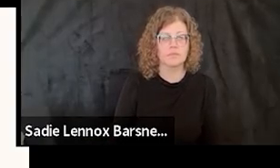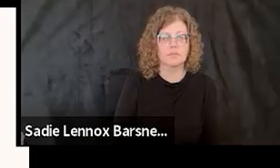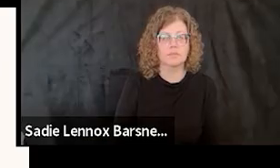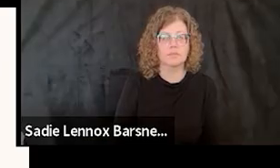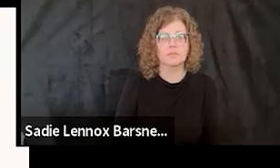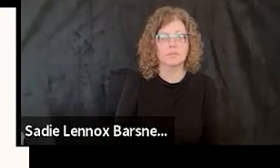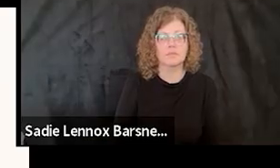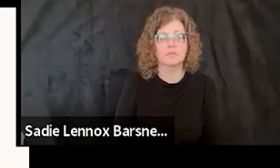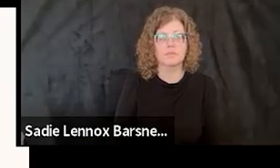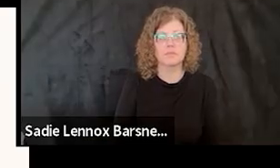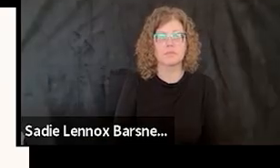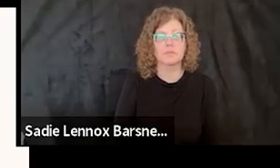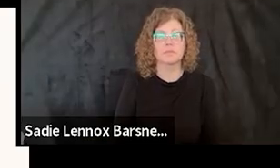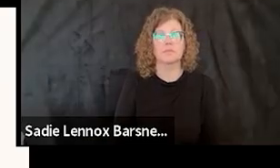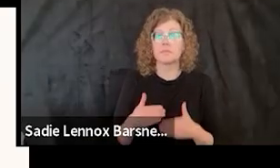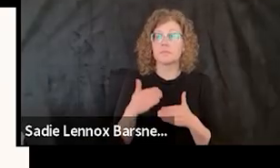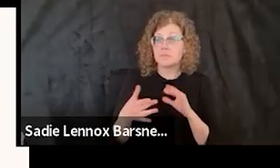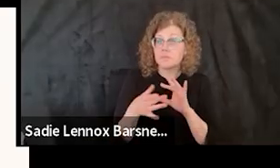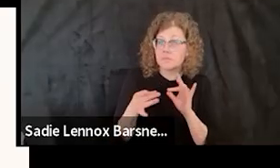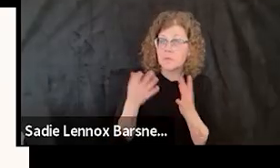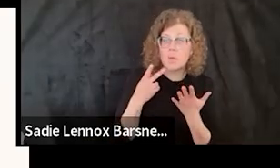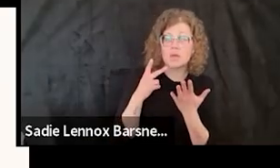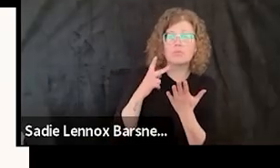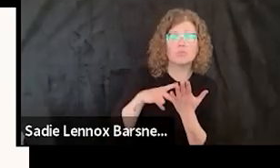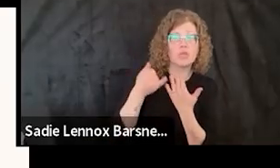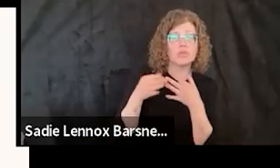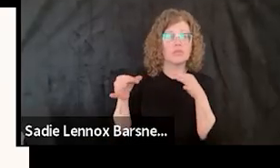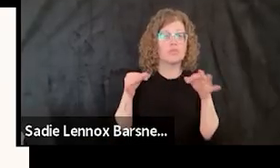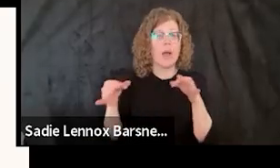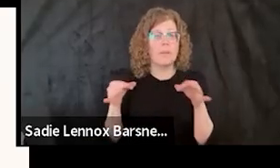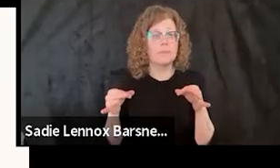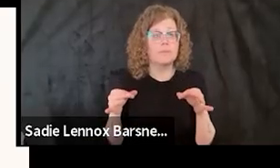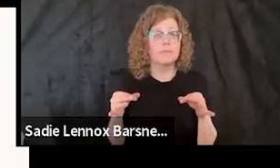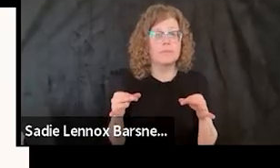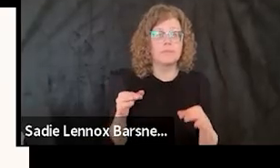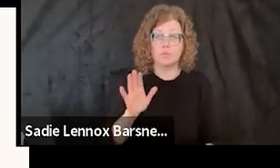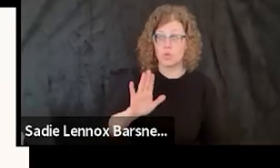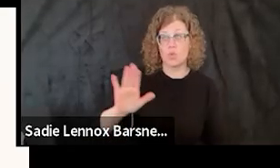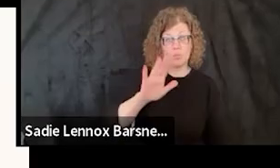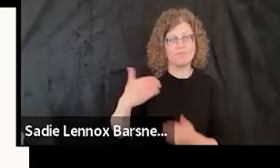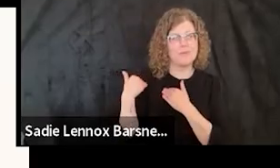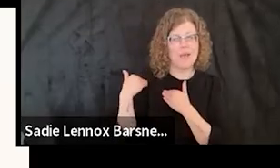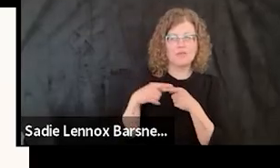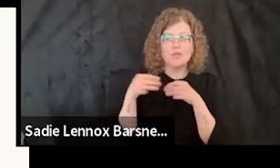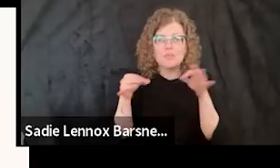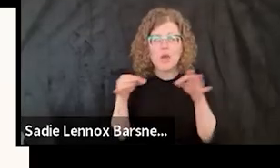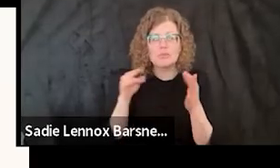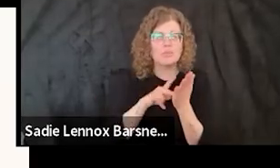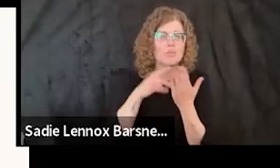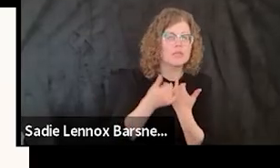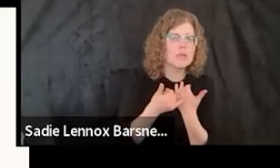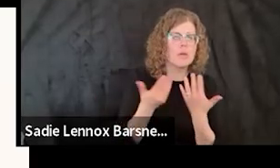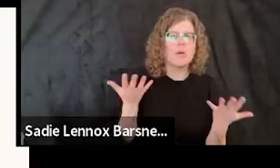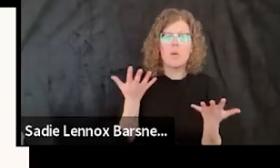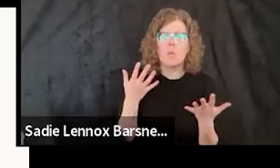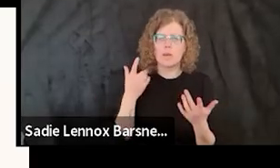Next is project description. This is where you will describe your project, including what will occur,